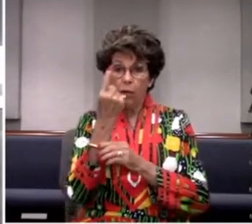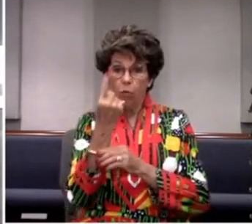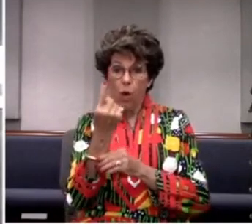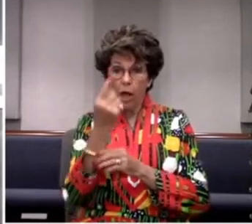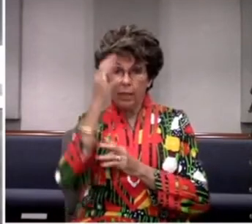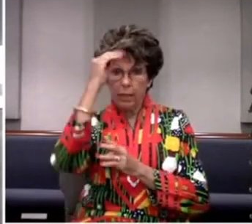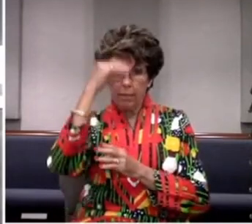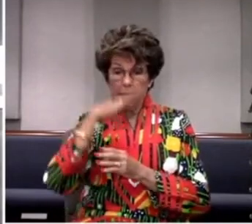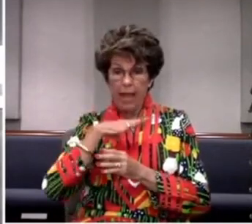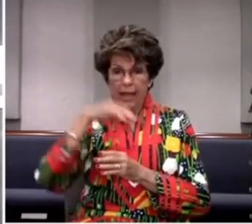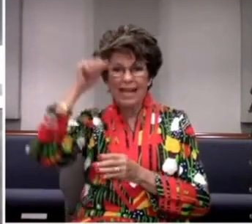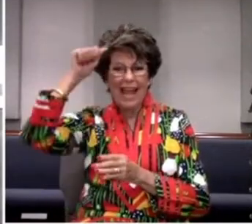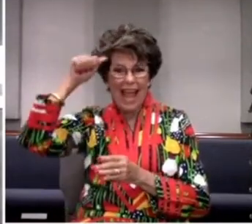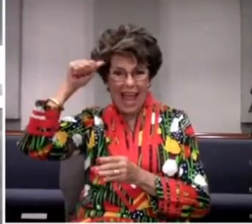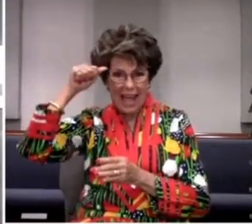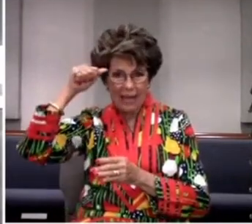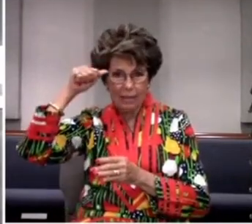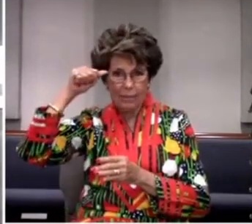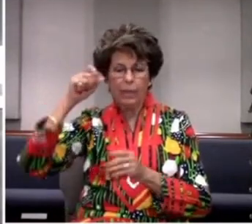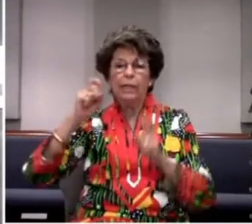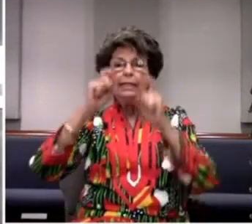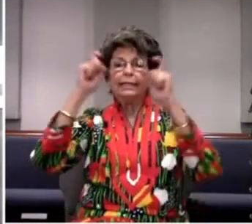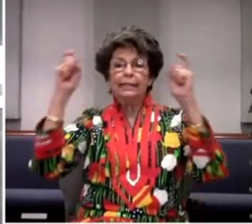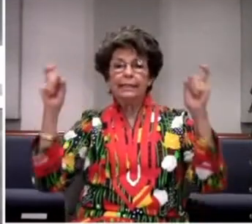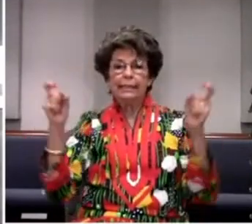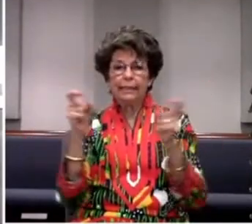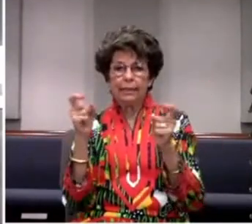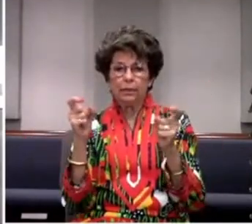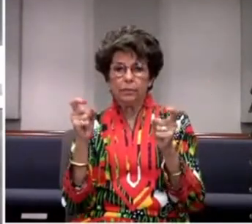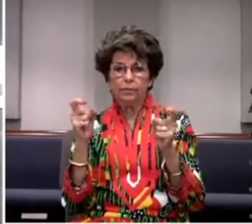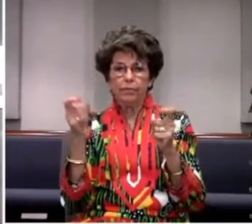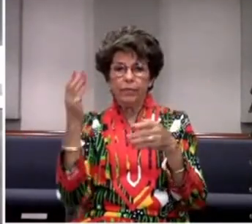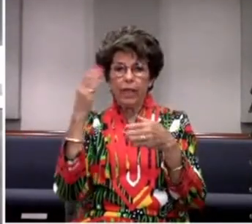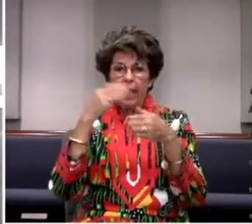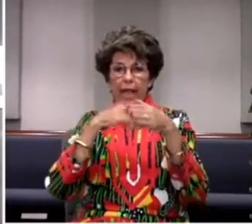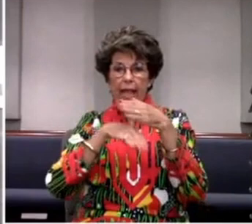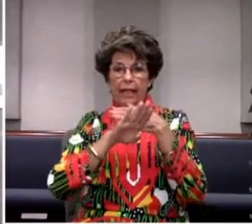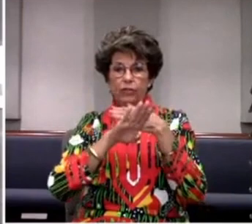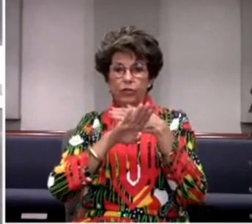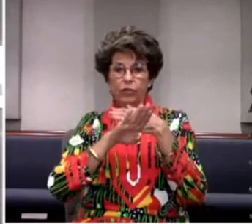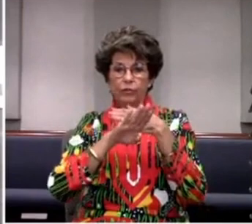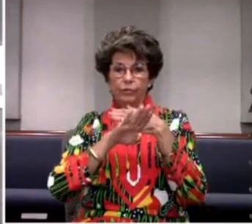carefully, sin entered into the world.